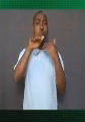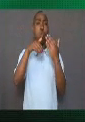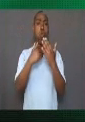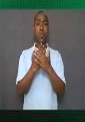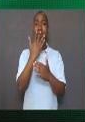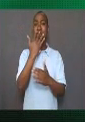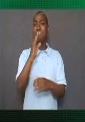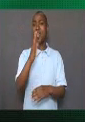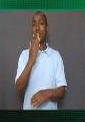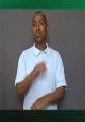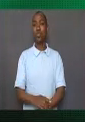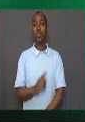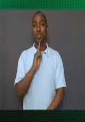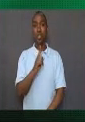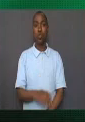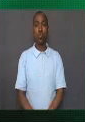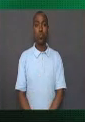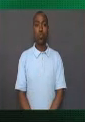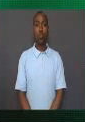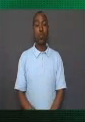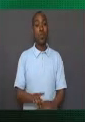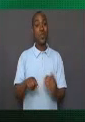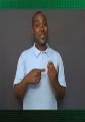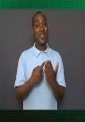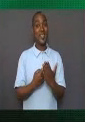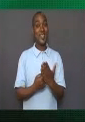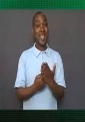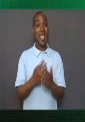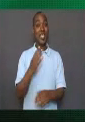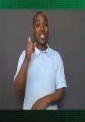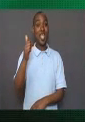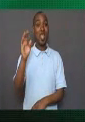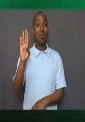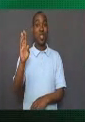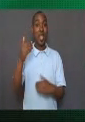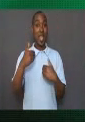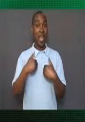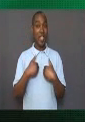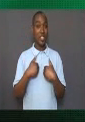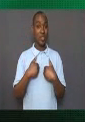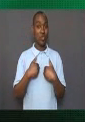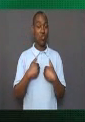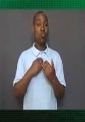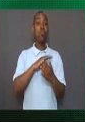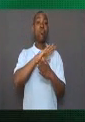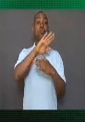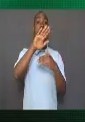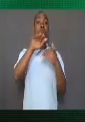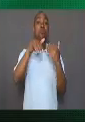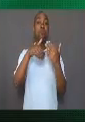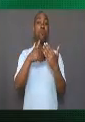types. People with this type of blood are called